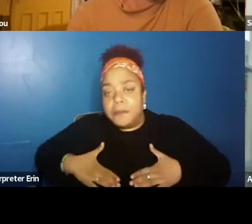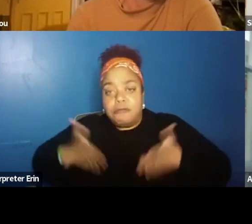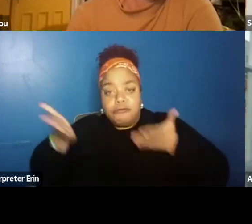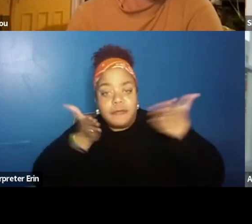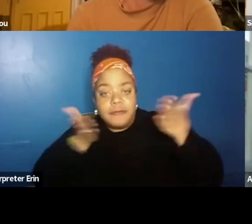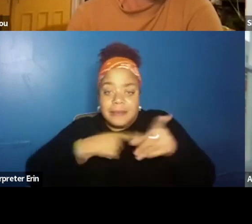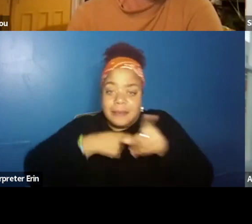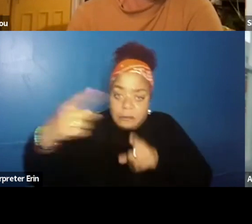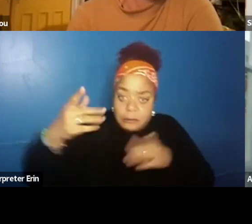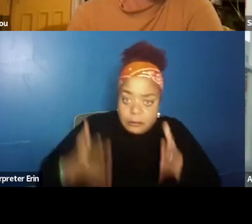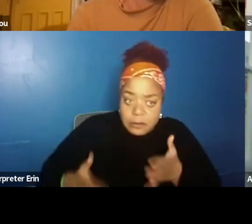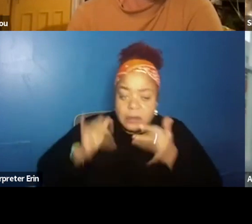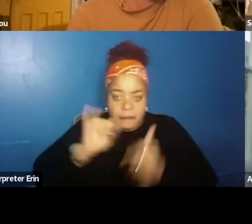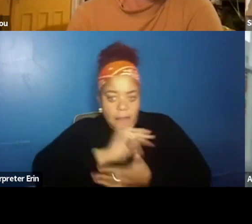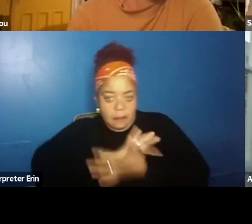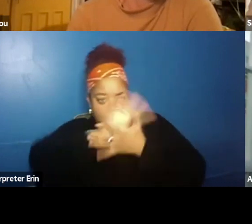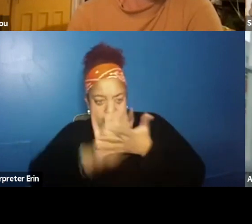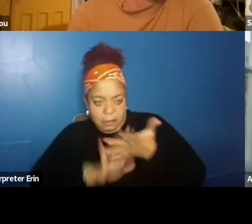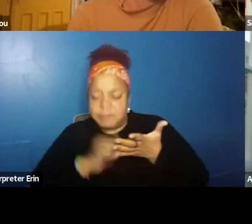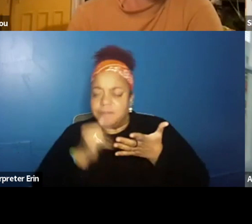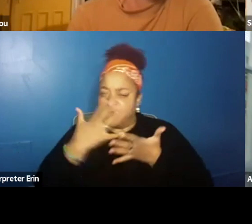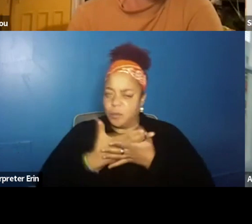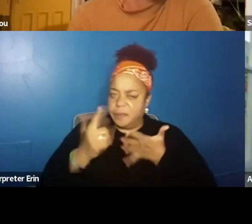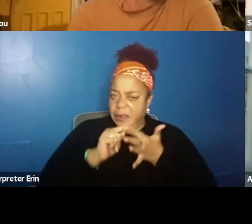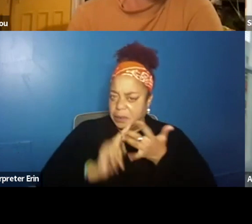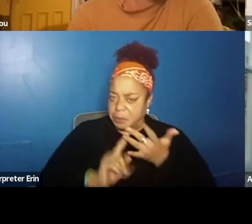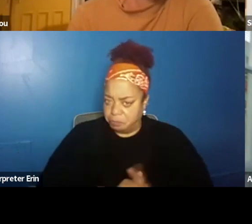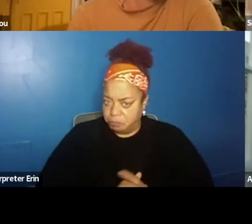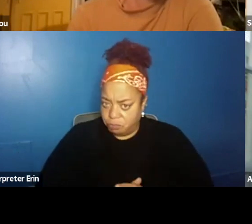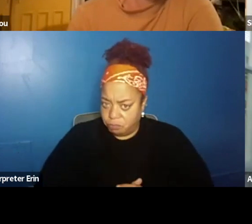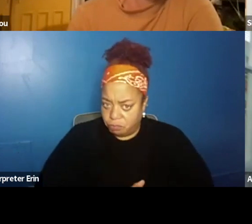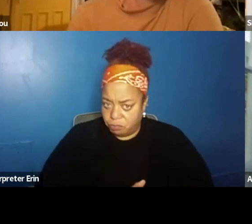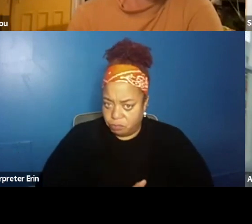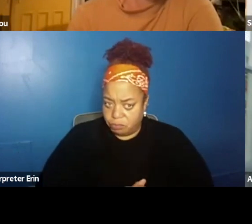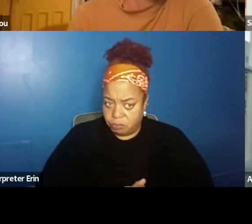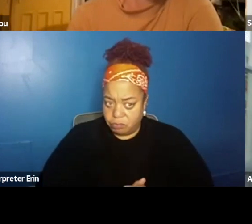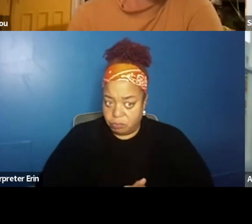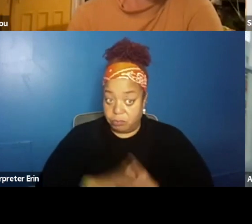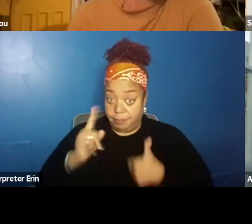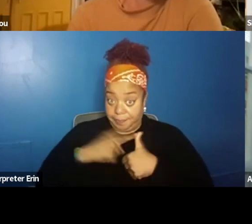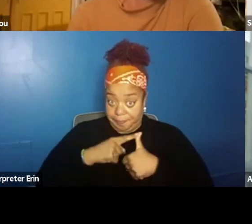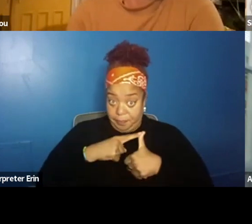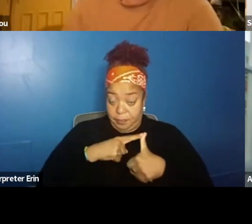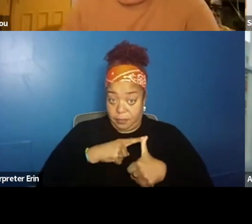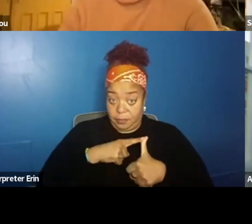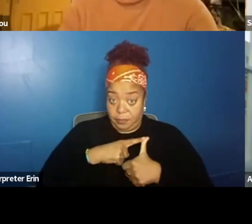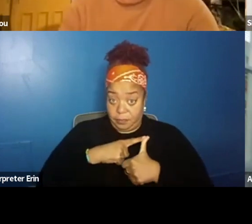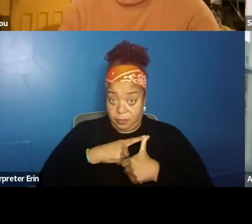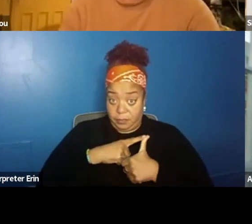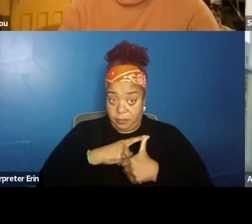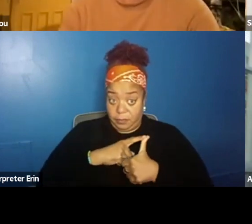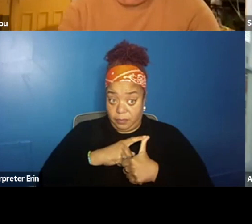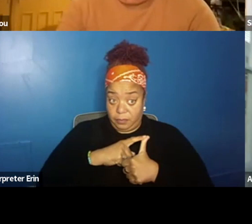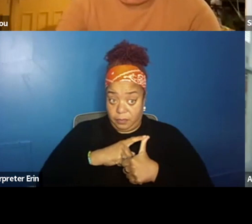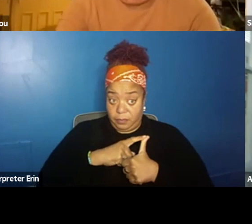there are a few things, and one is a very common conversation